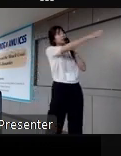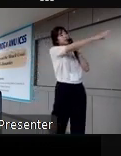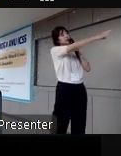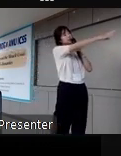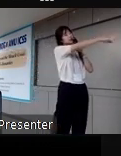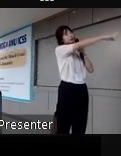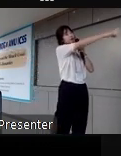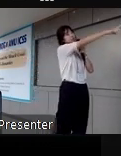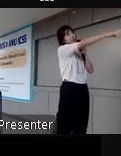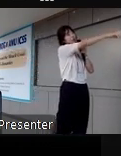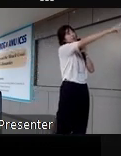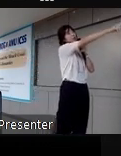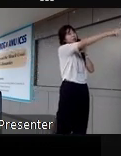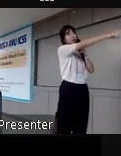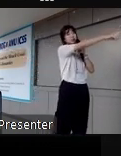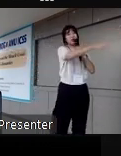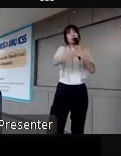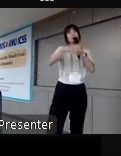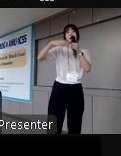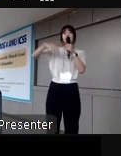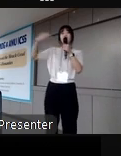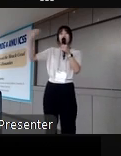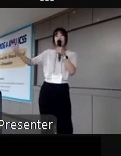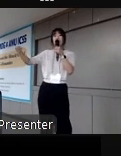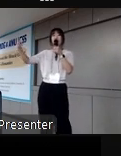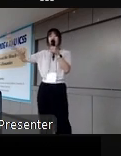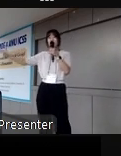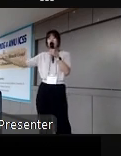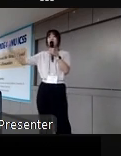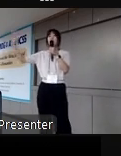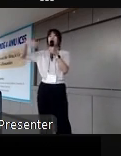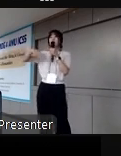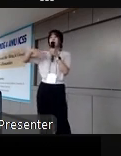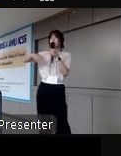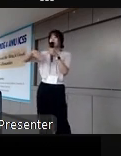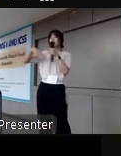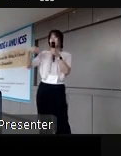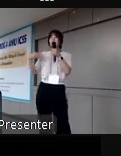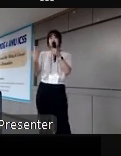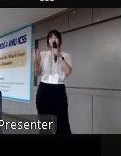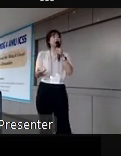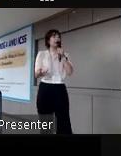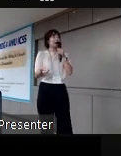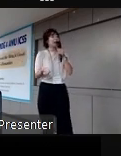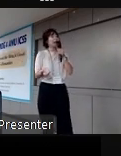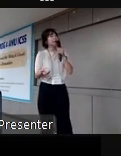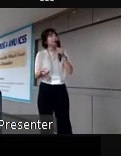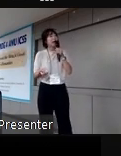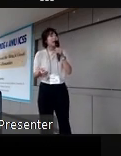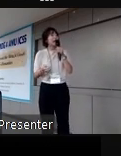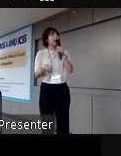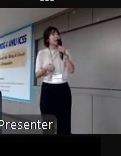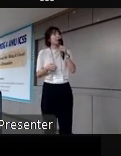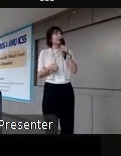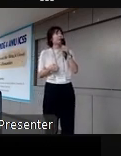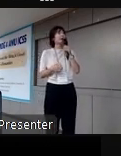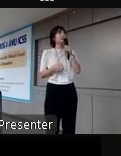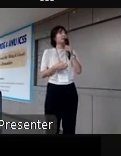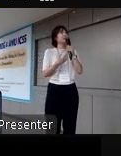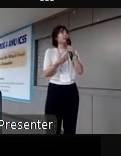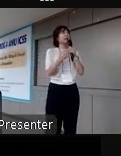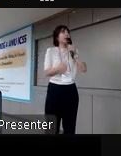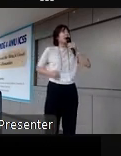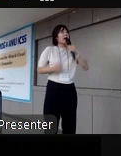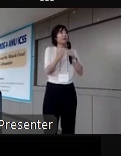spoken languages, we actually need a demonstrative to combine the depictive content into the spoken context. If I